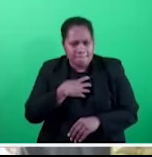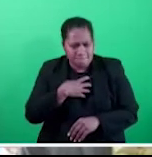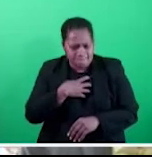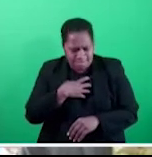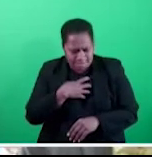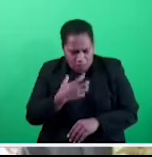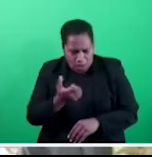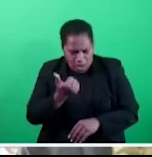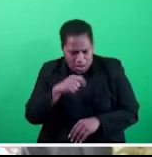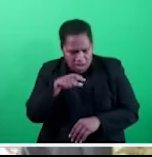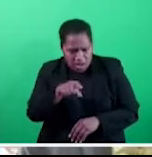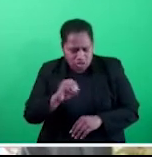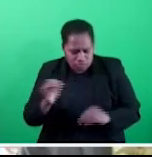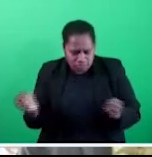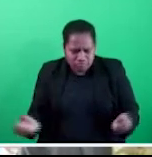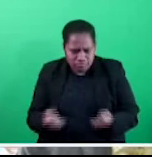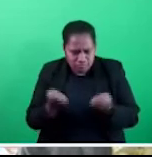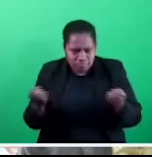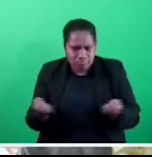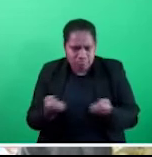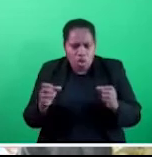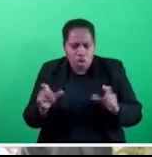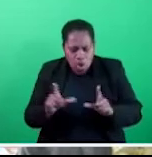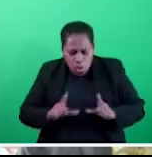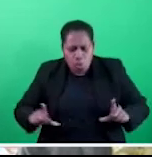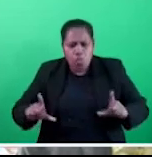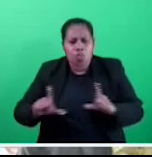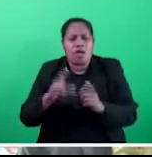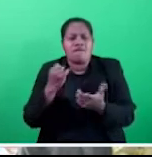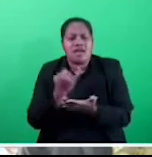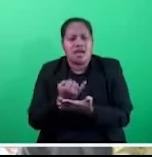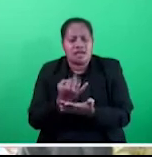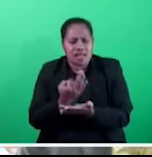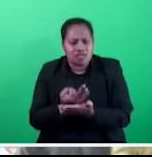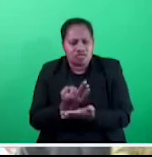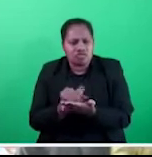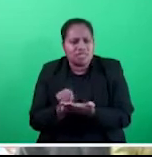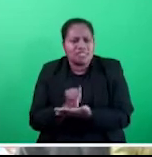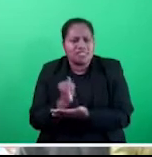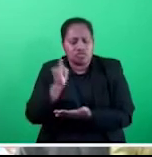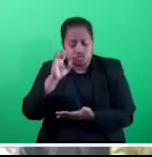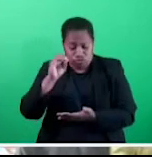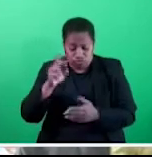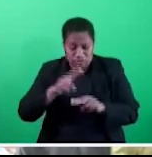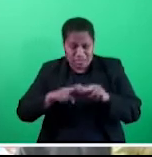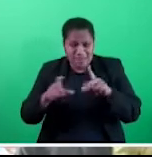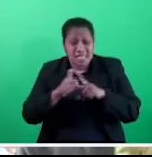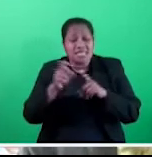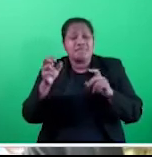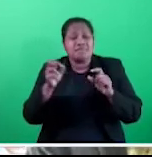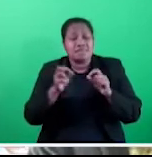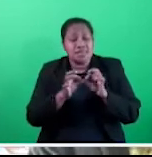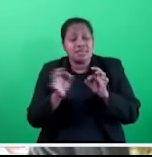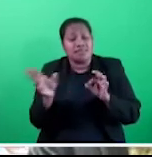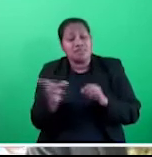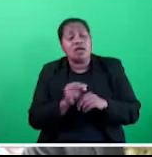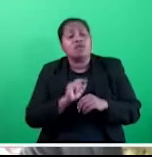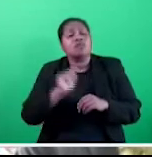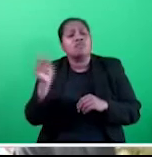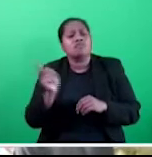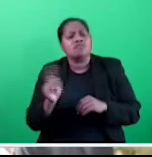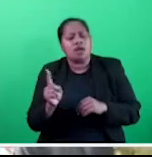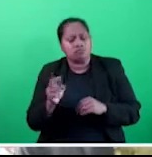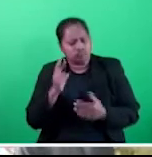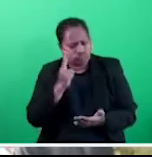encourage local financial institutions. So this development, what FDB has done, is really trying to get